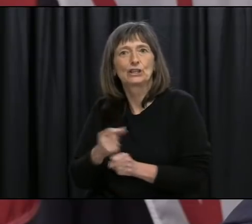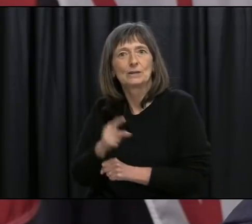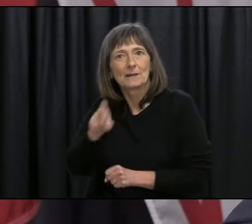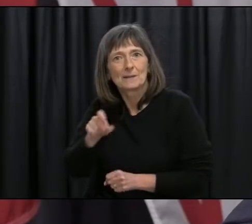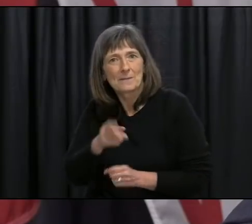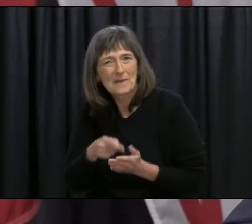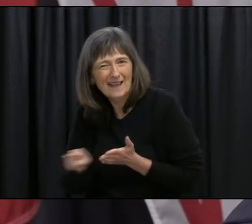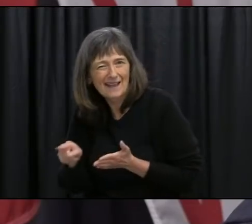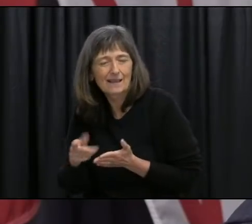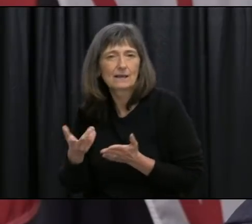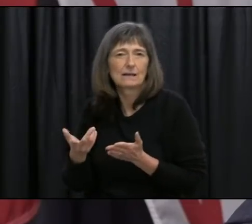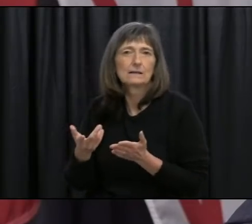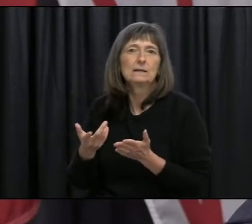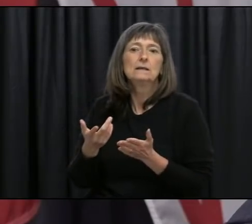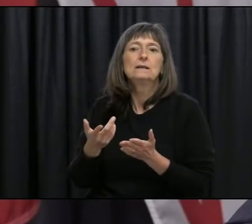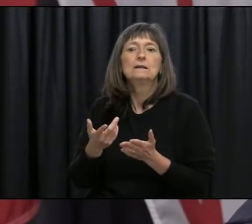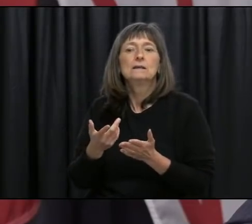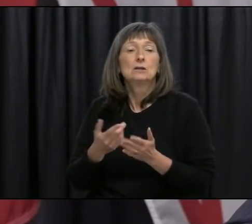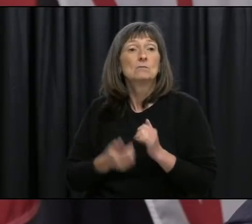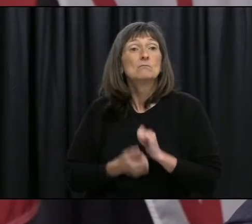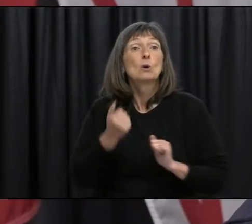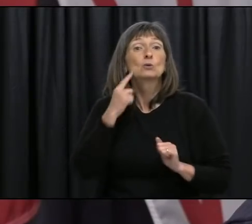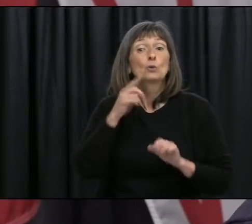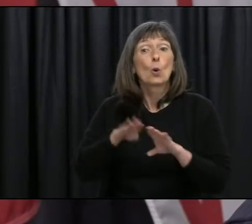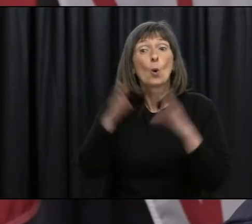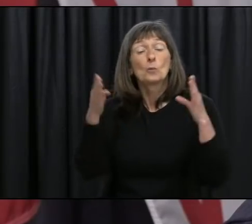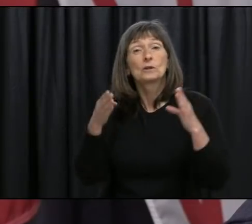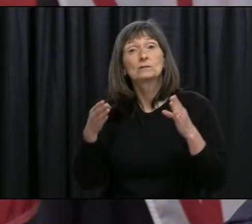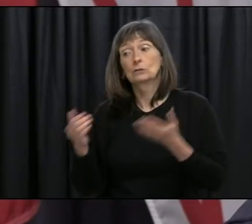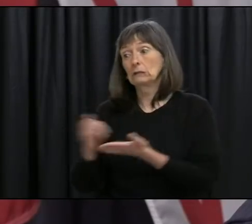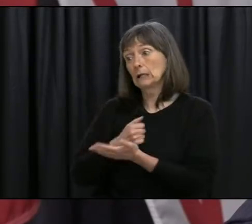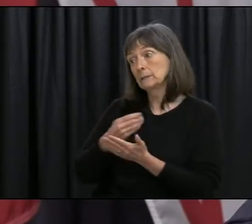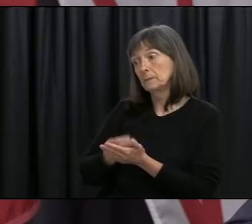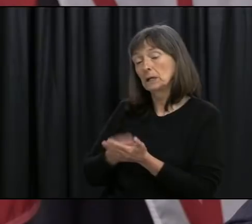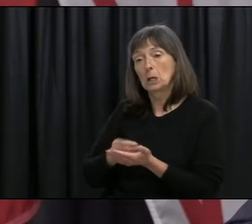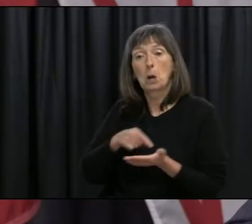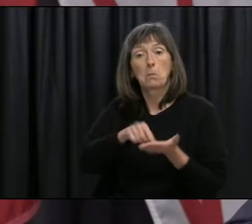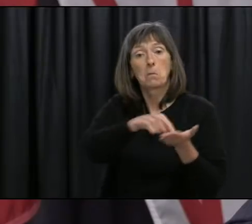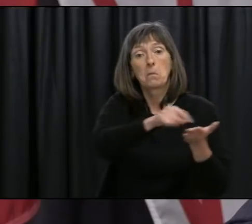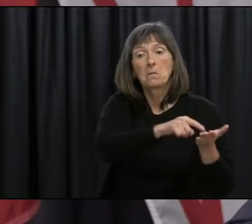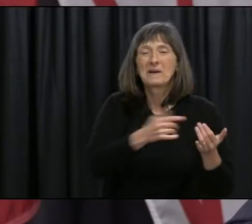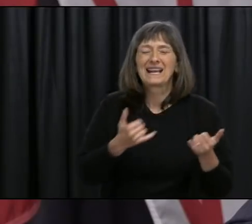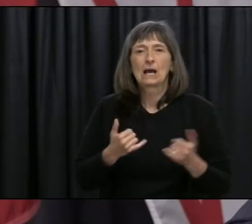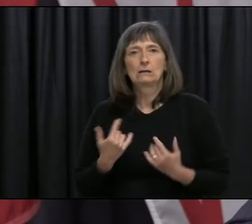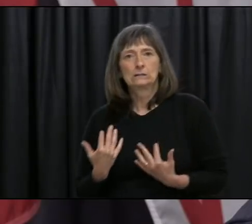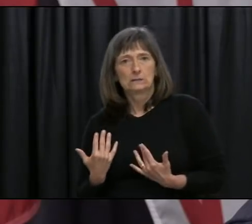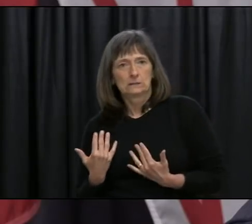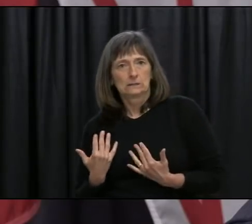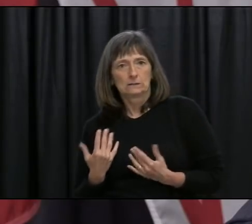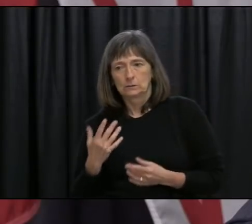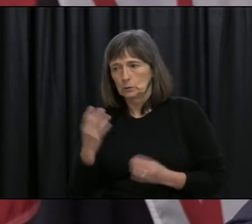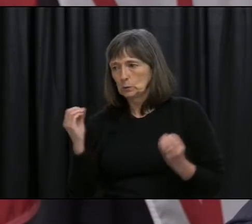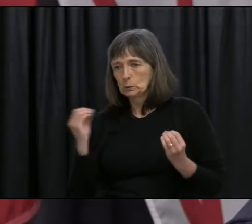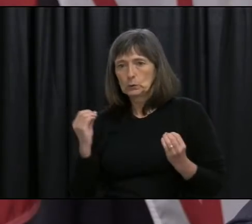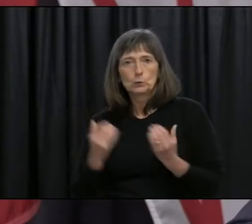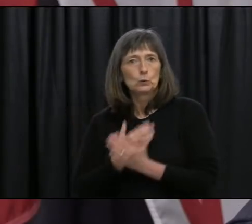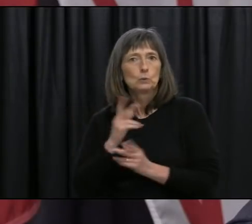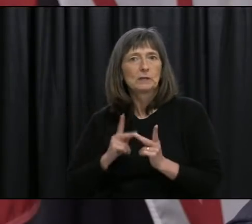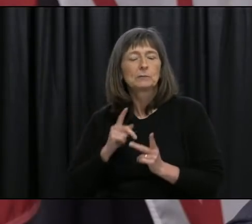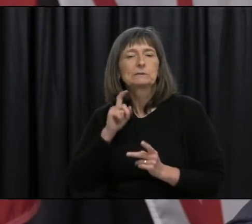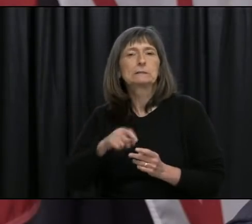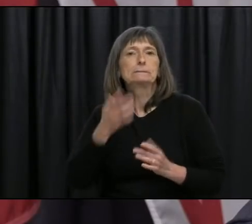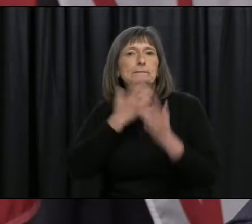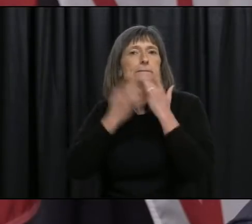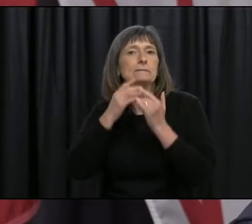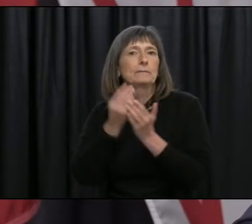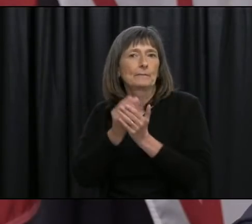basis at this time of the year, when normally they would be reopening with quite a few clients waiting to come in. So we opened that